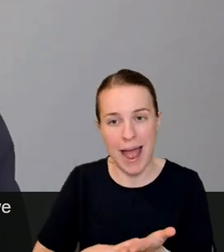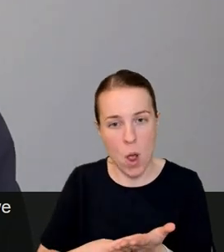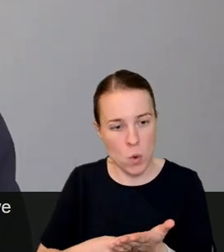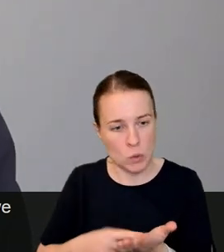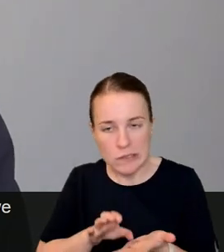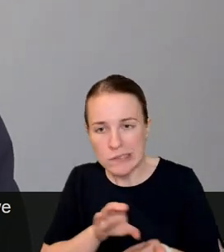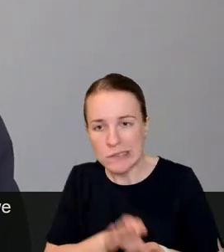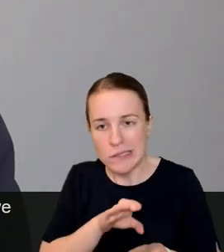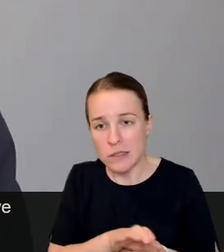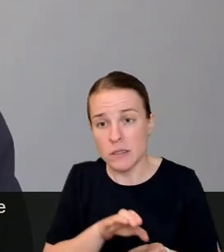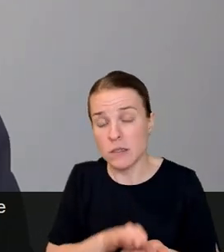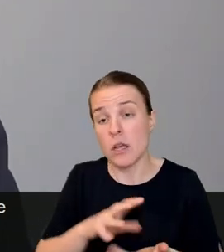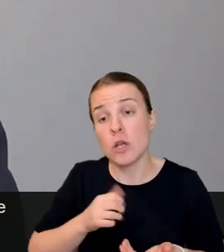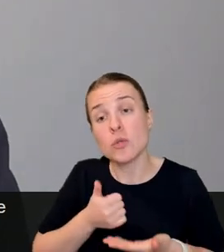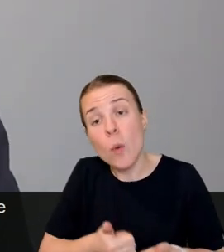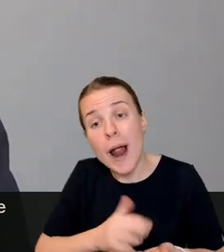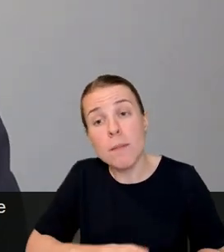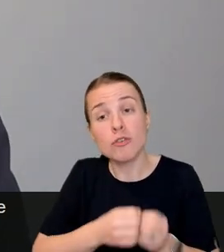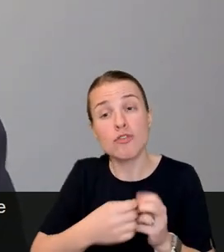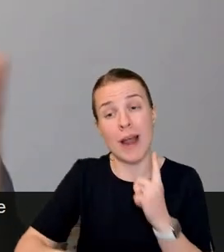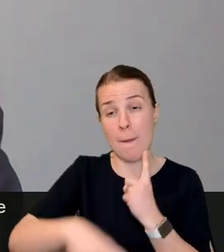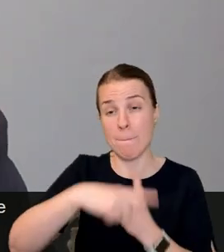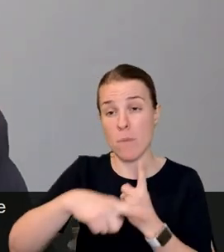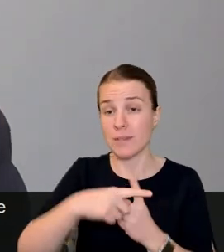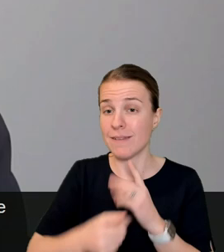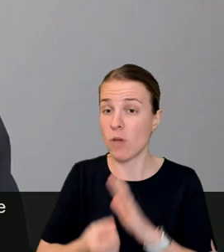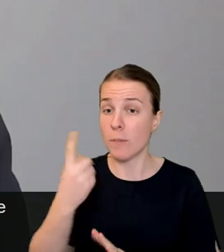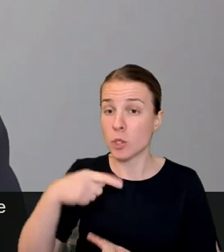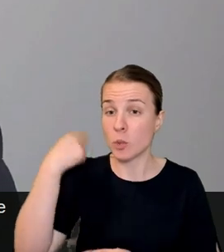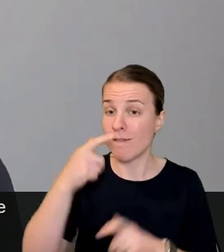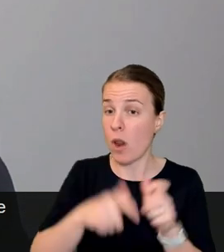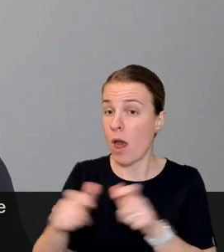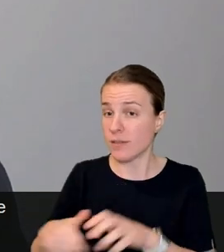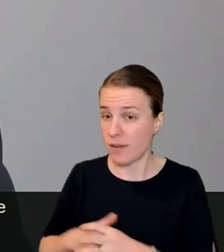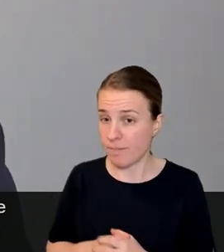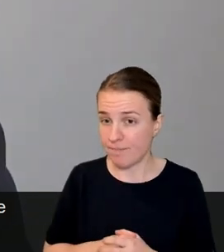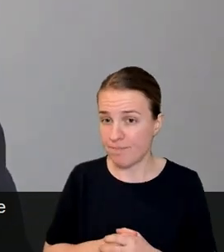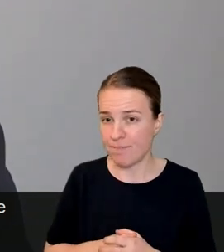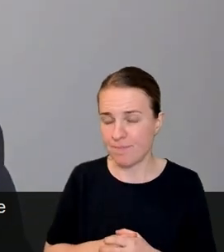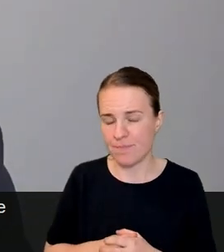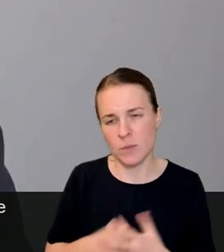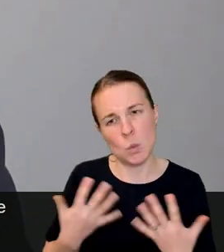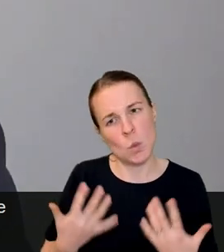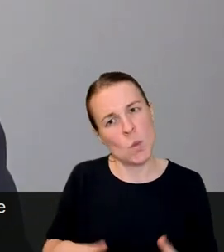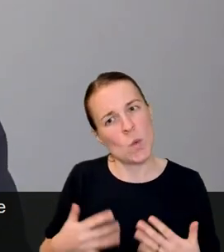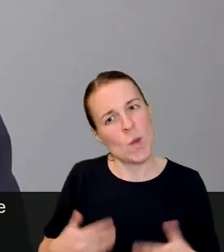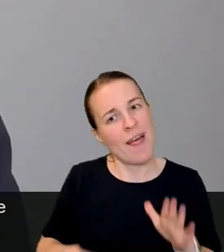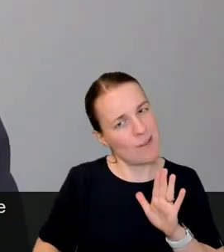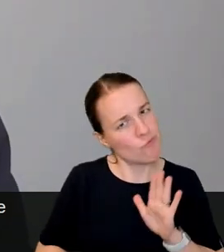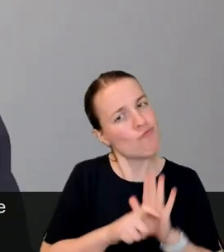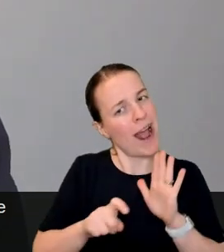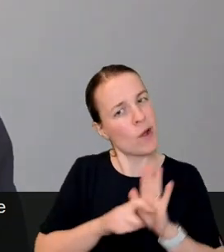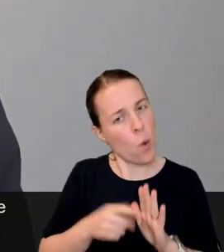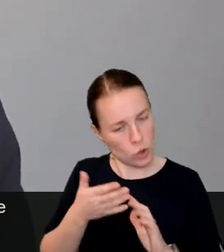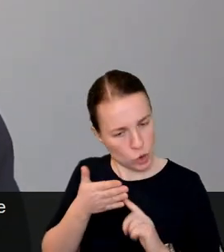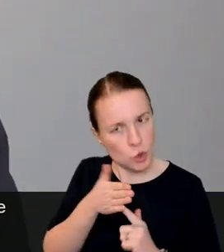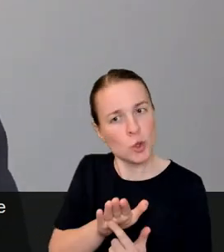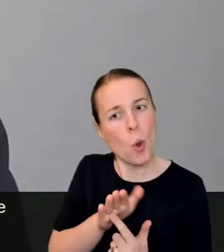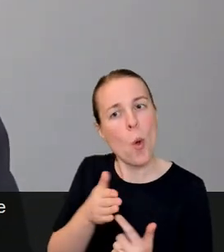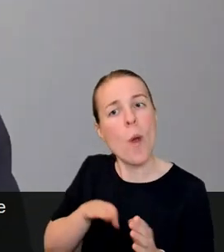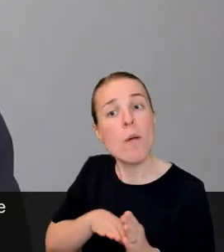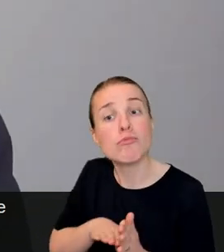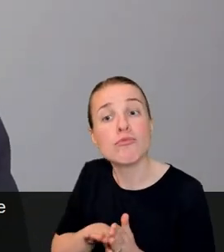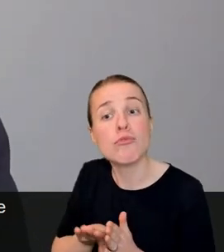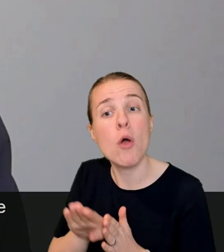opportunities for young Londoners. This is a record of progress and delivery, and it's one